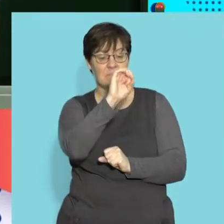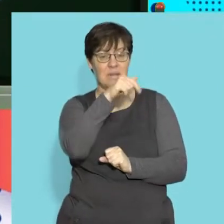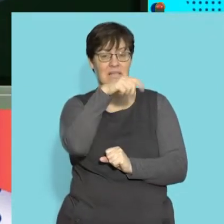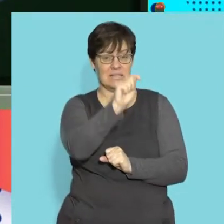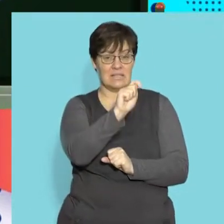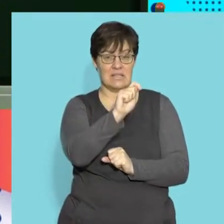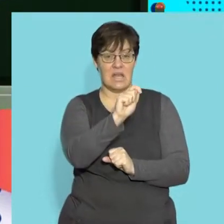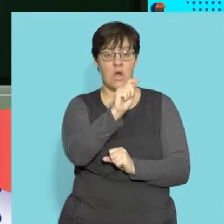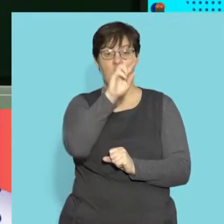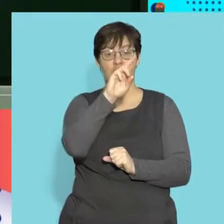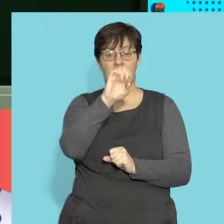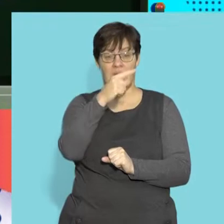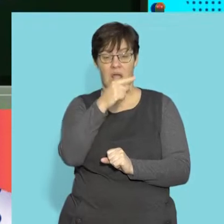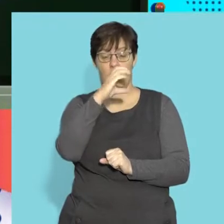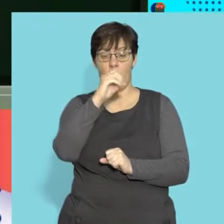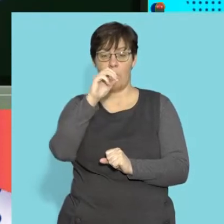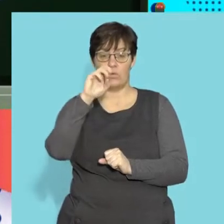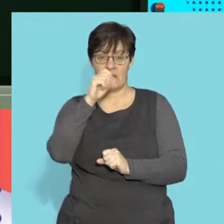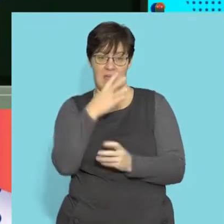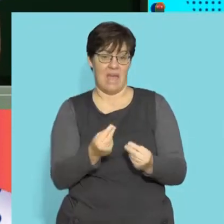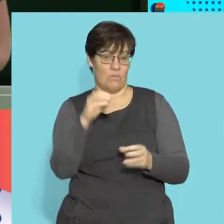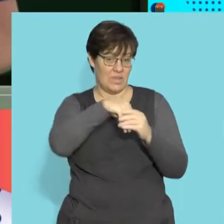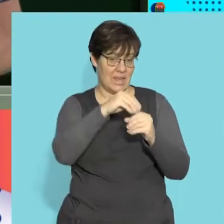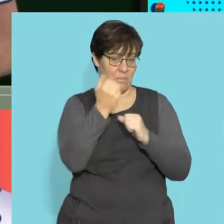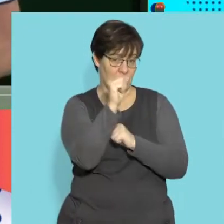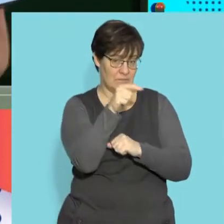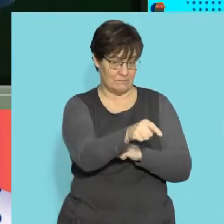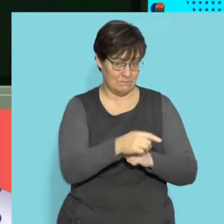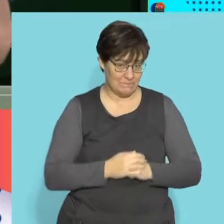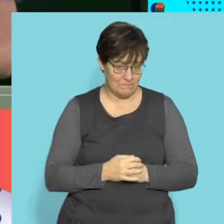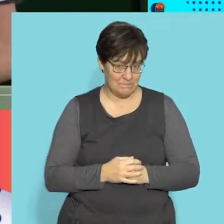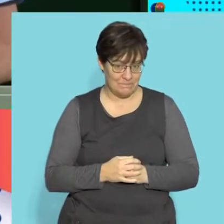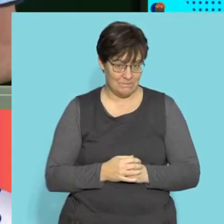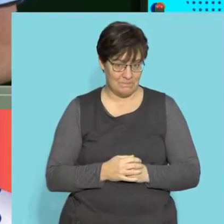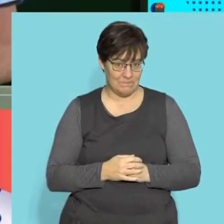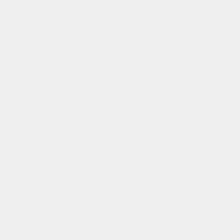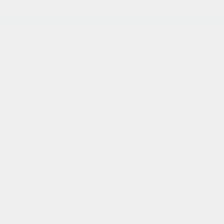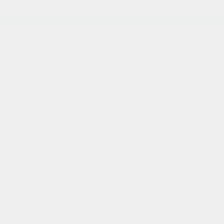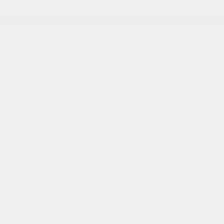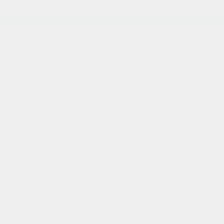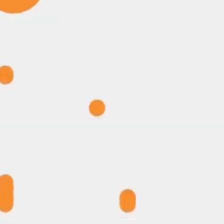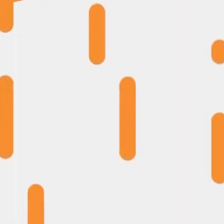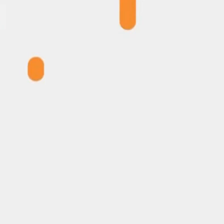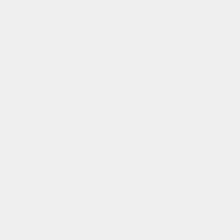the split ring commutator has in the DC motor. We'll see you soon.